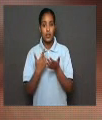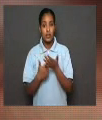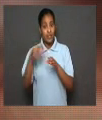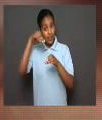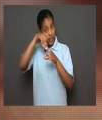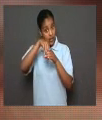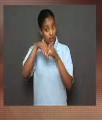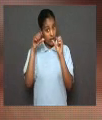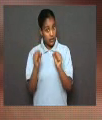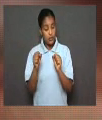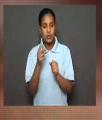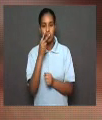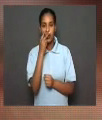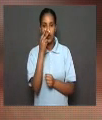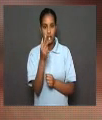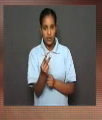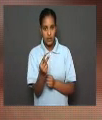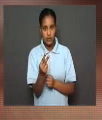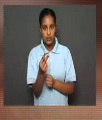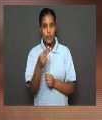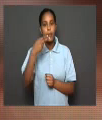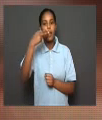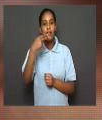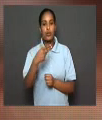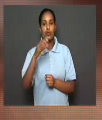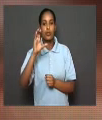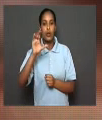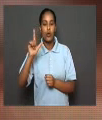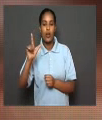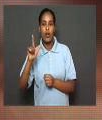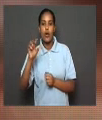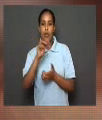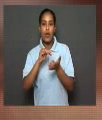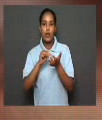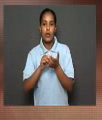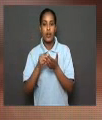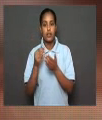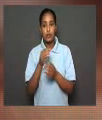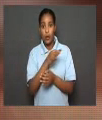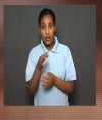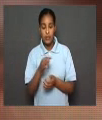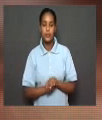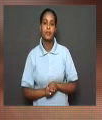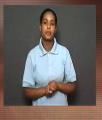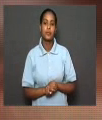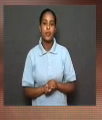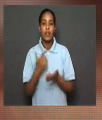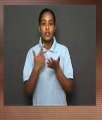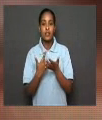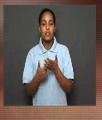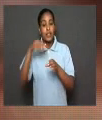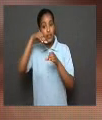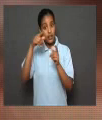This interaction can be seen in hydrogen chloride molecules as well.